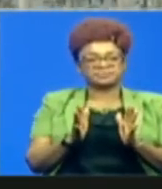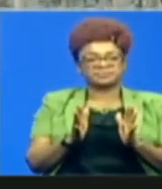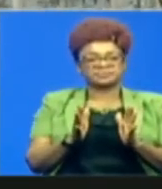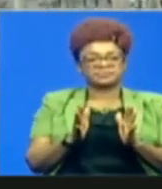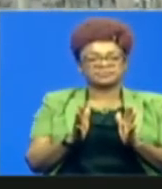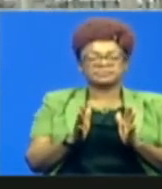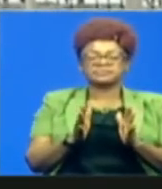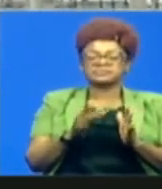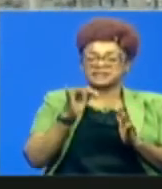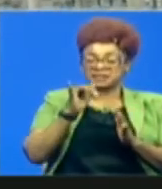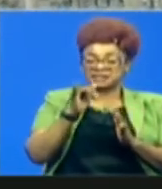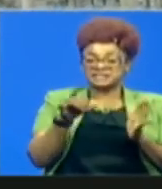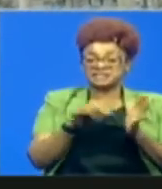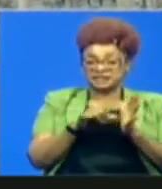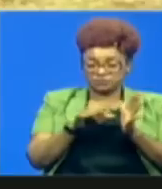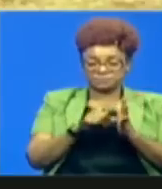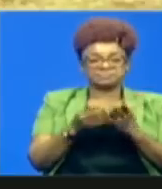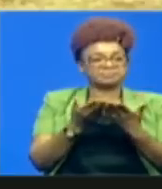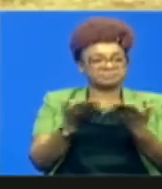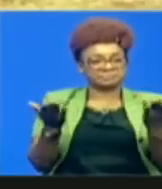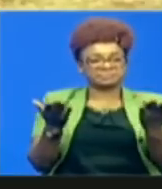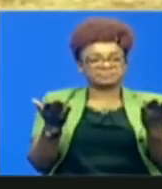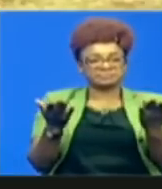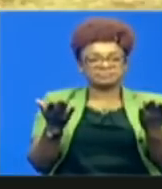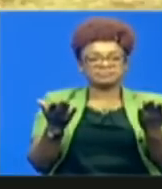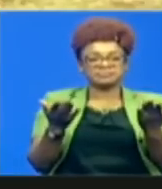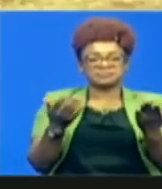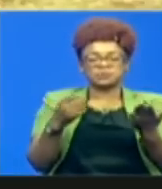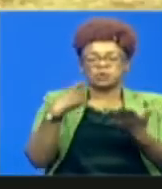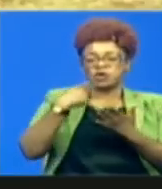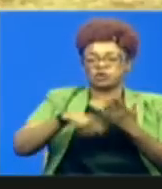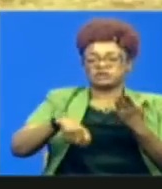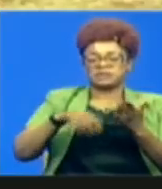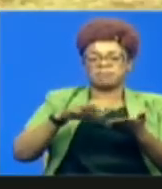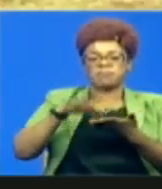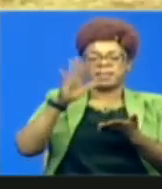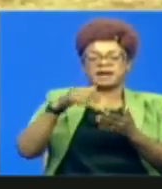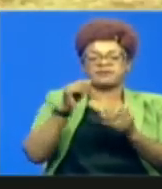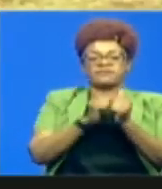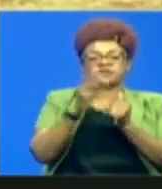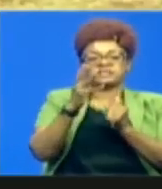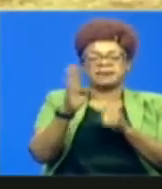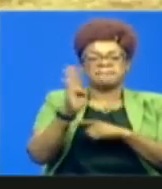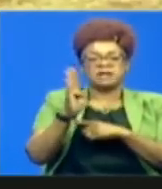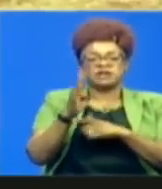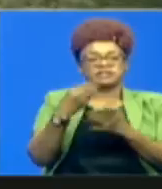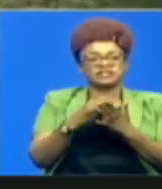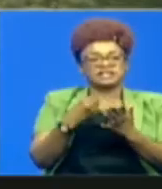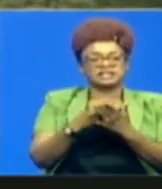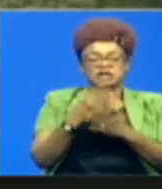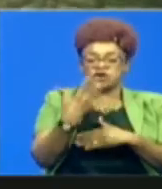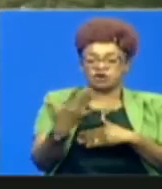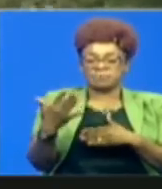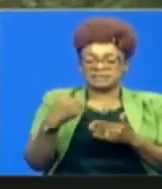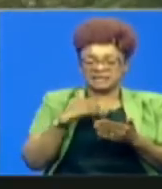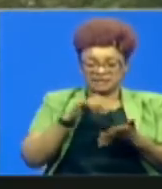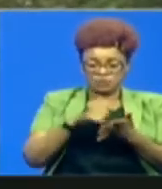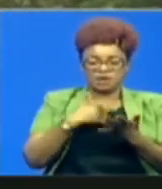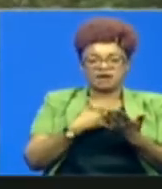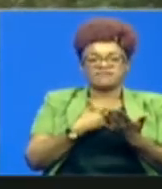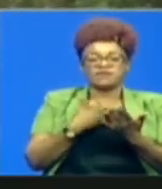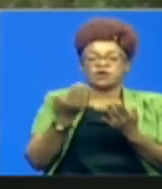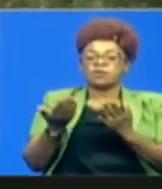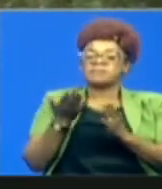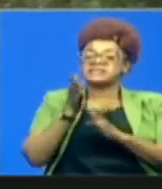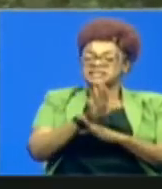of a scandal. This one will cost the taxpayers more than 14 billion shillings. Documents in our possession show that the